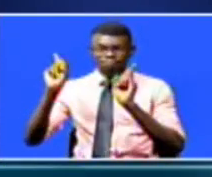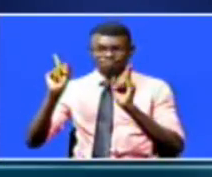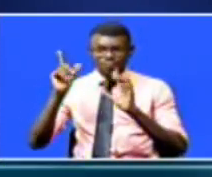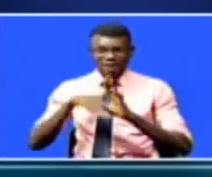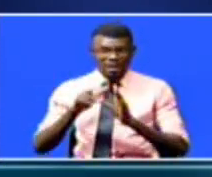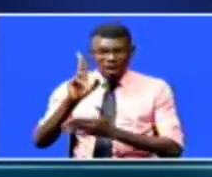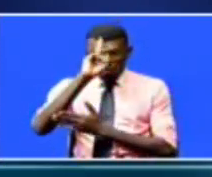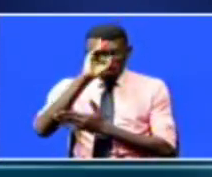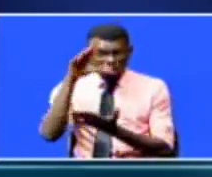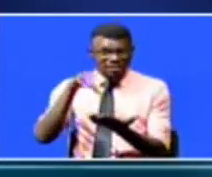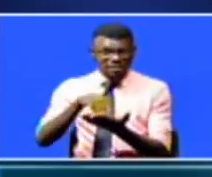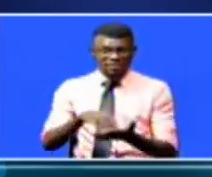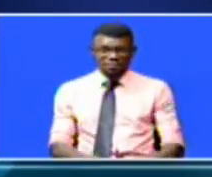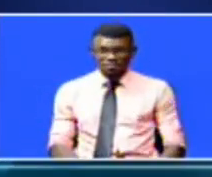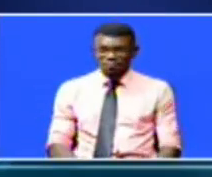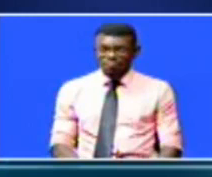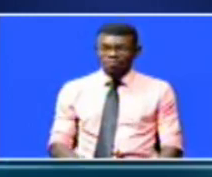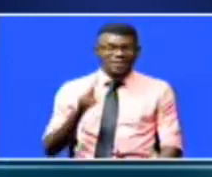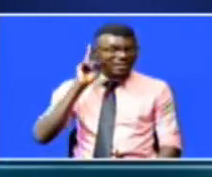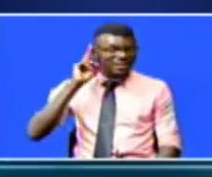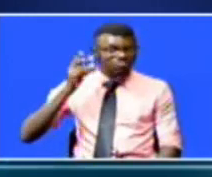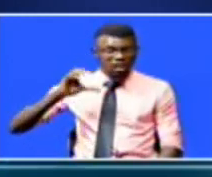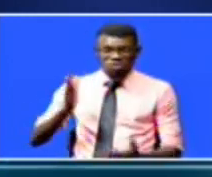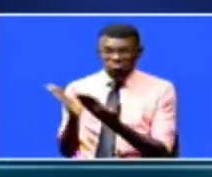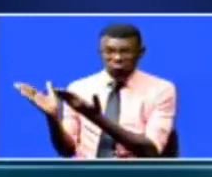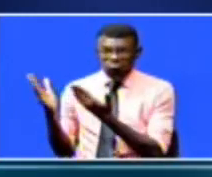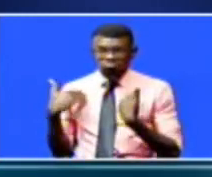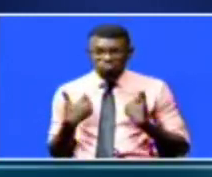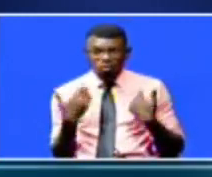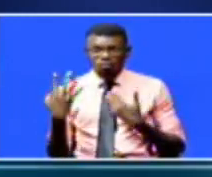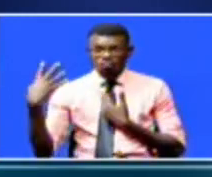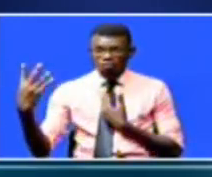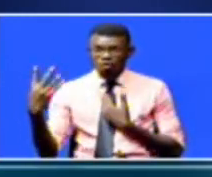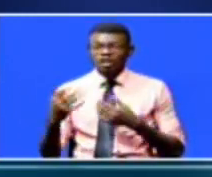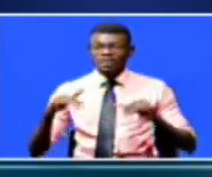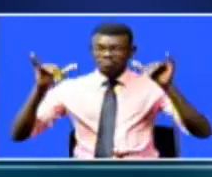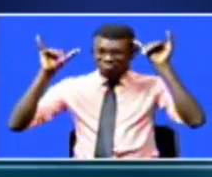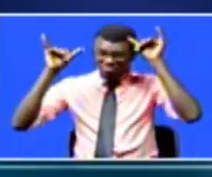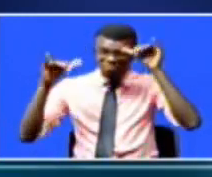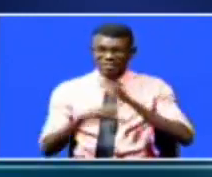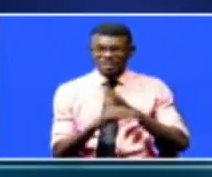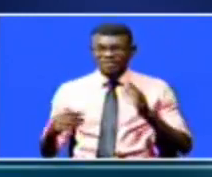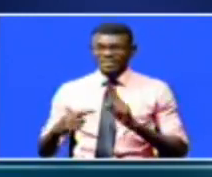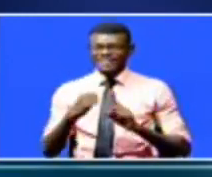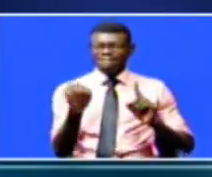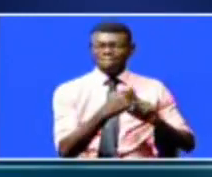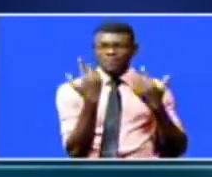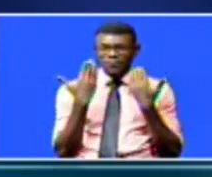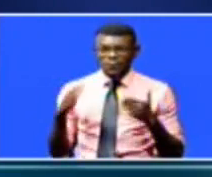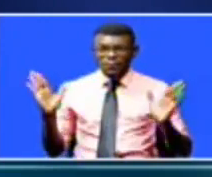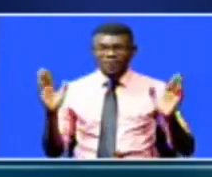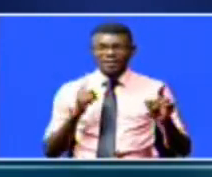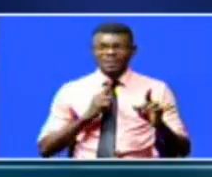this morning. In Bonjari, in the county of Kisii, four suspected cattle thieves have been lynched. The suspects allegedly stole three cows during curfew